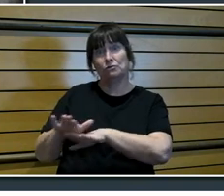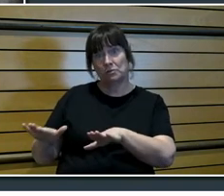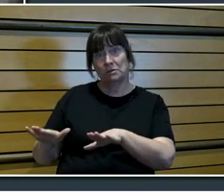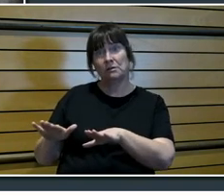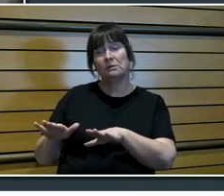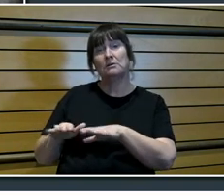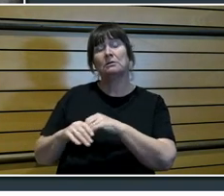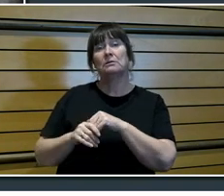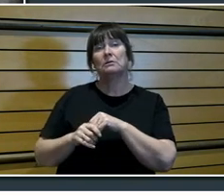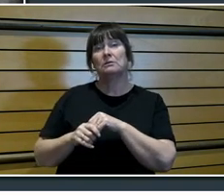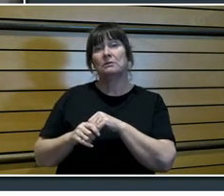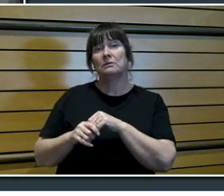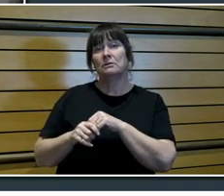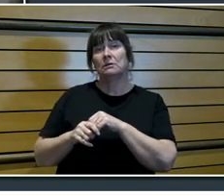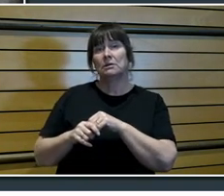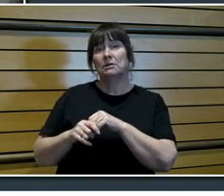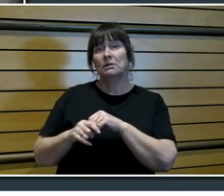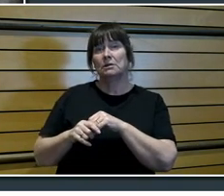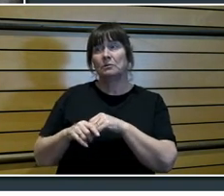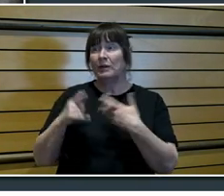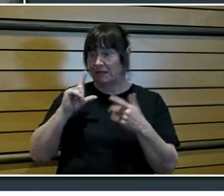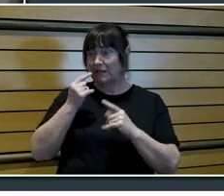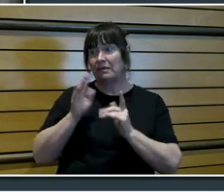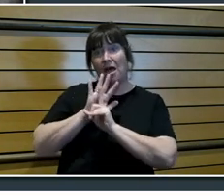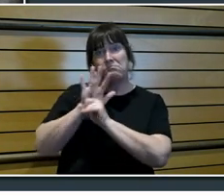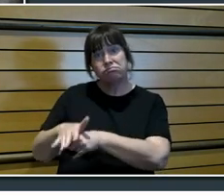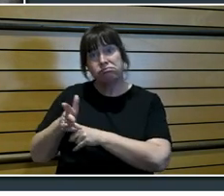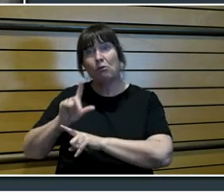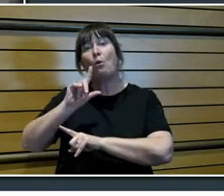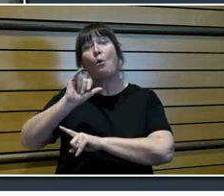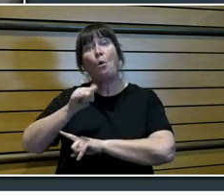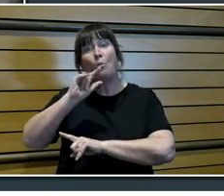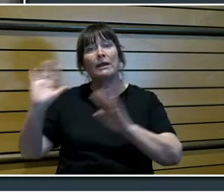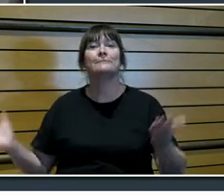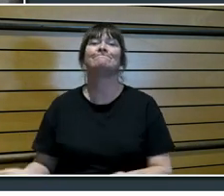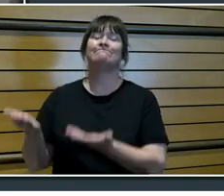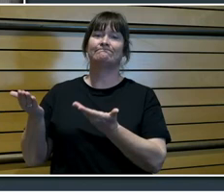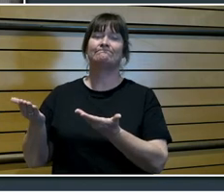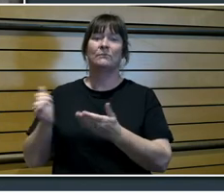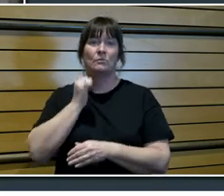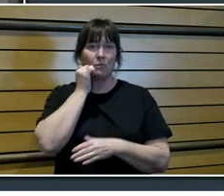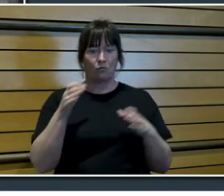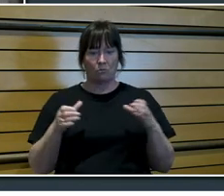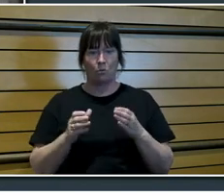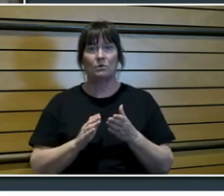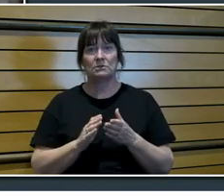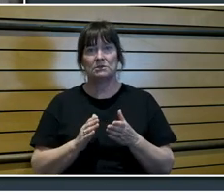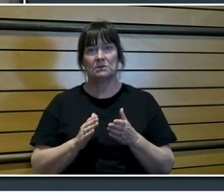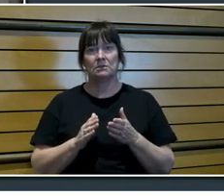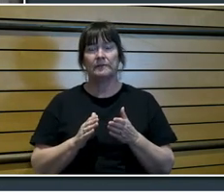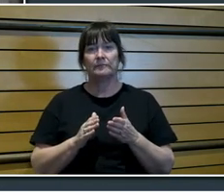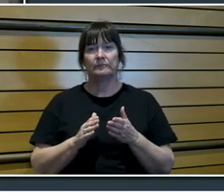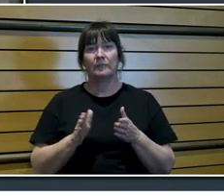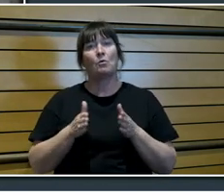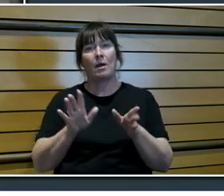of having them feel uplifted or downgraded. Māori wards are a way for us to signal the way for the